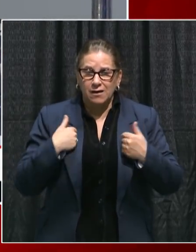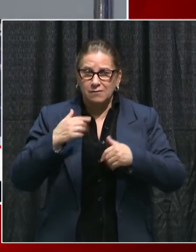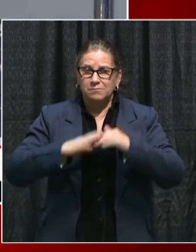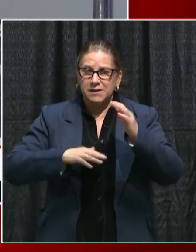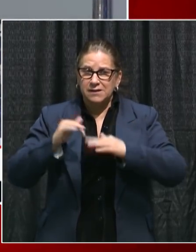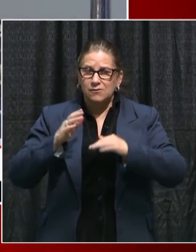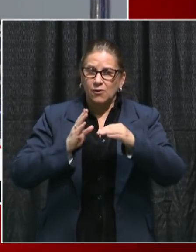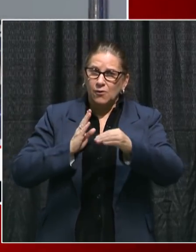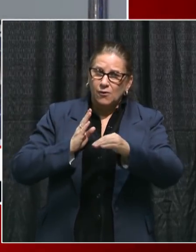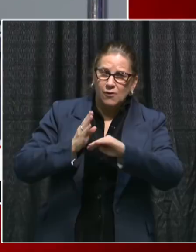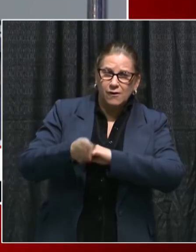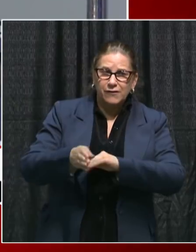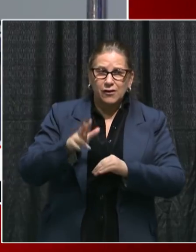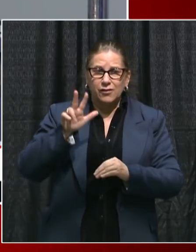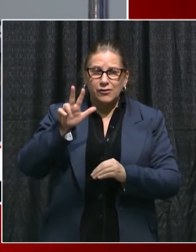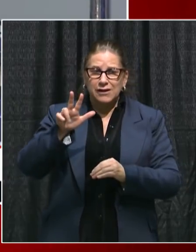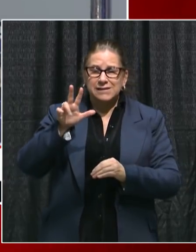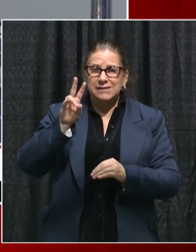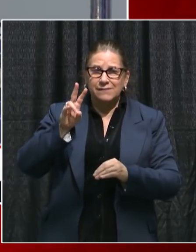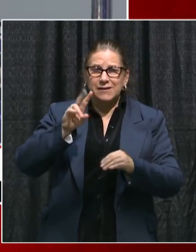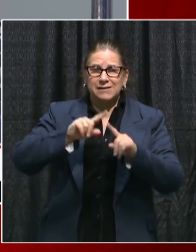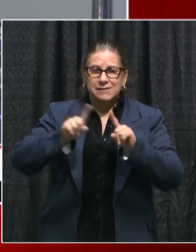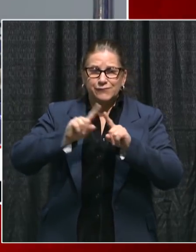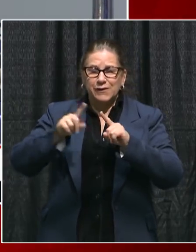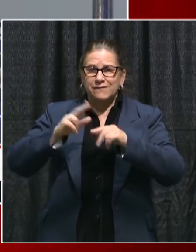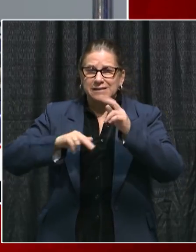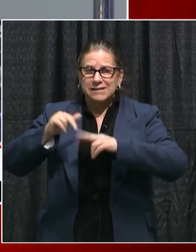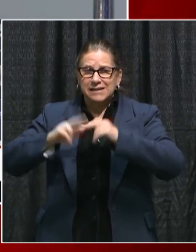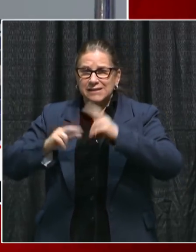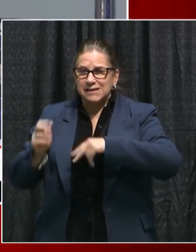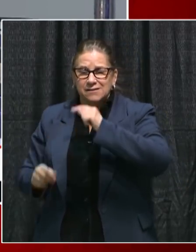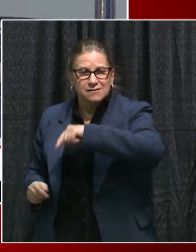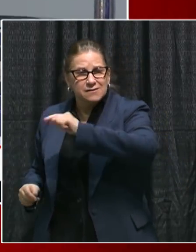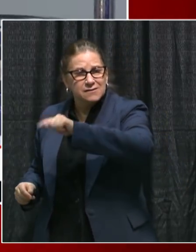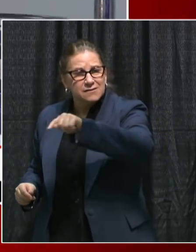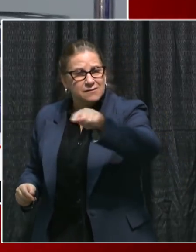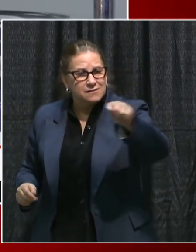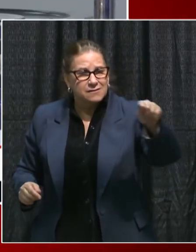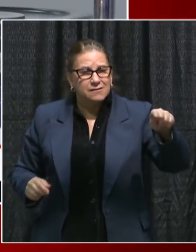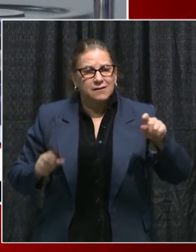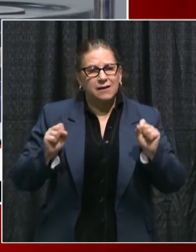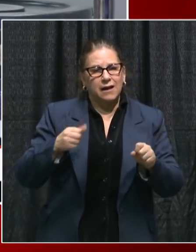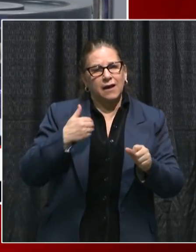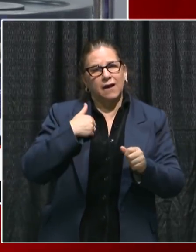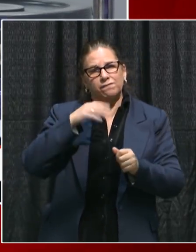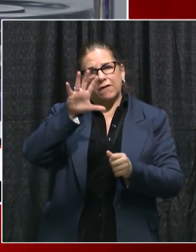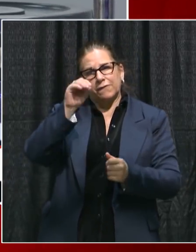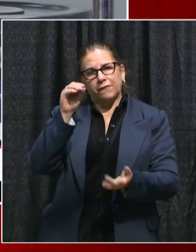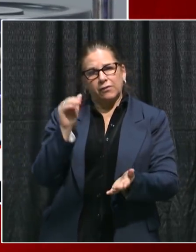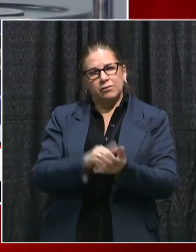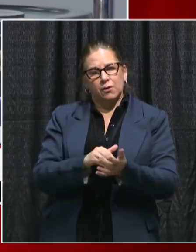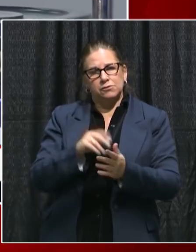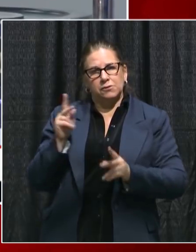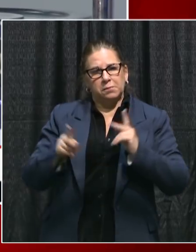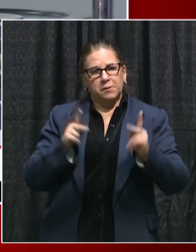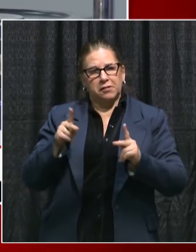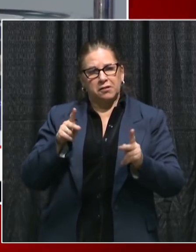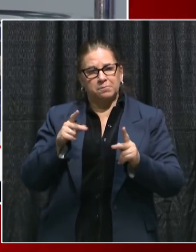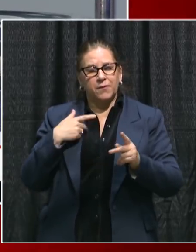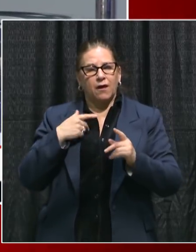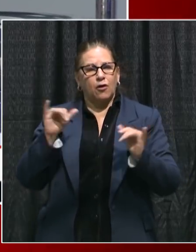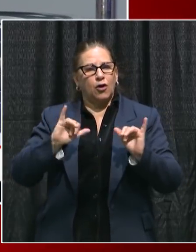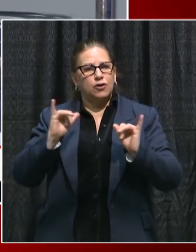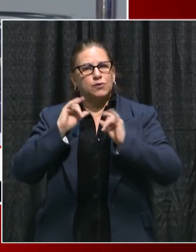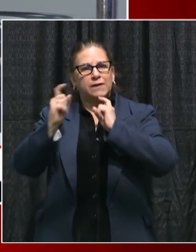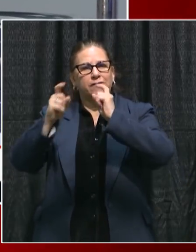37 facilities, that those house about 15,000 people. And we've also given to states about 36 other designs that they've built for